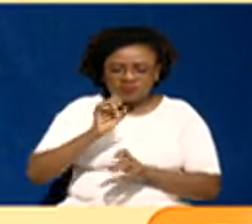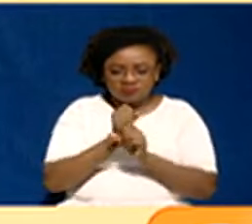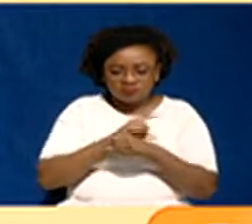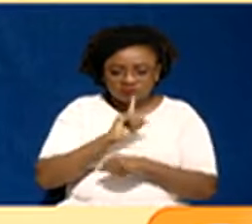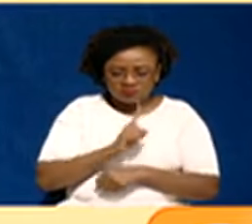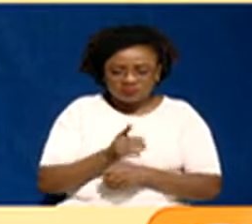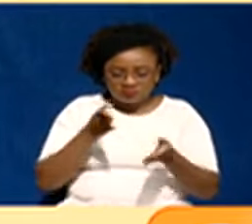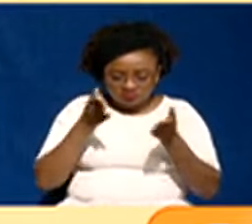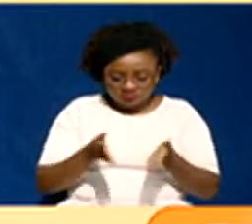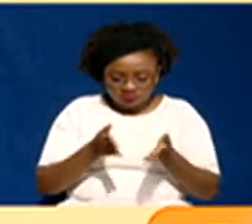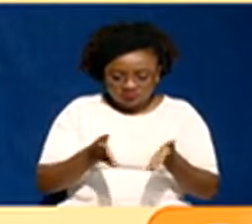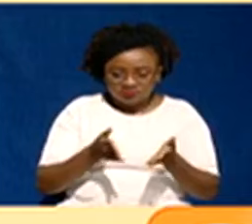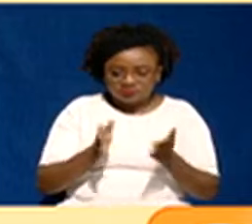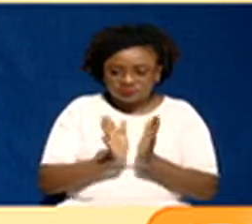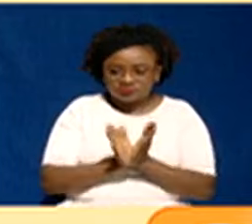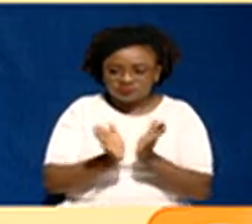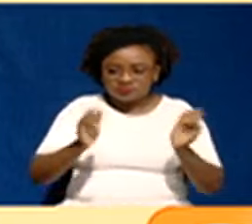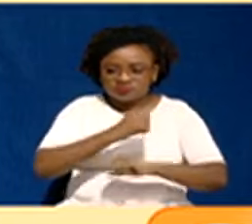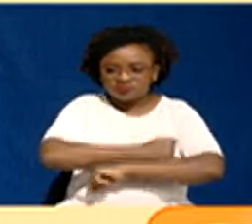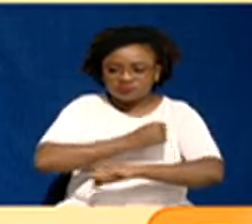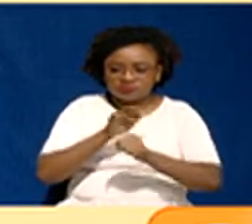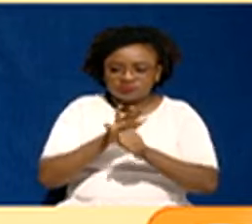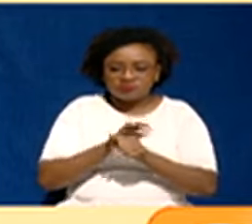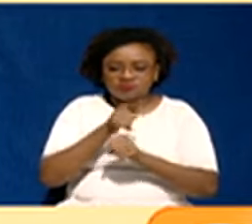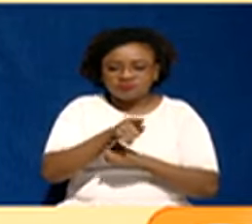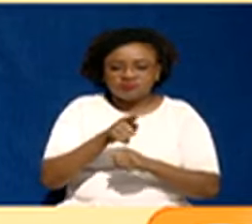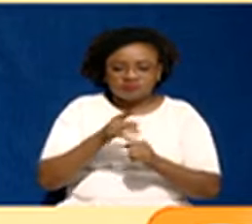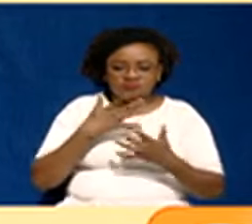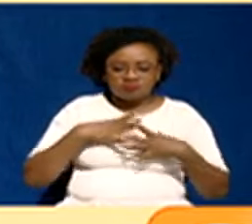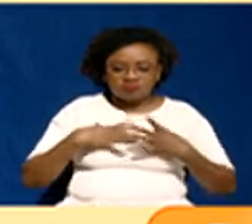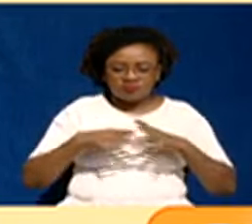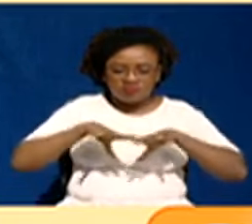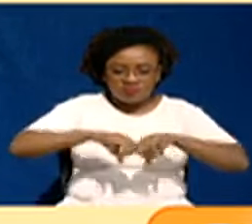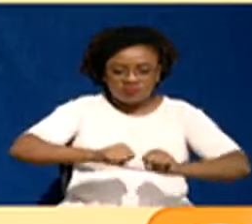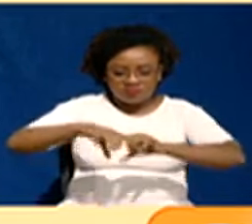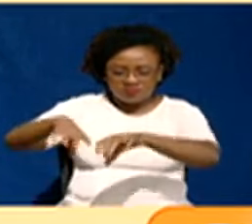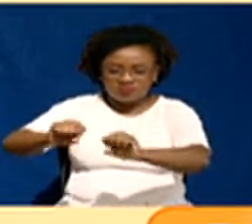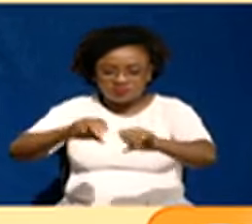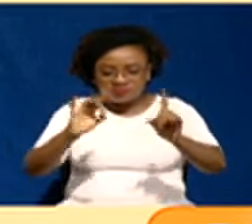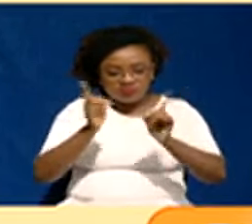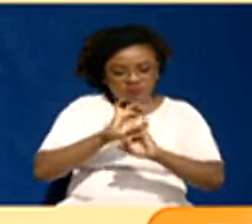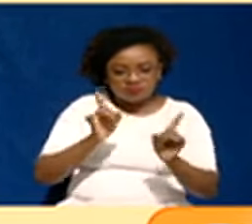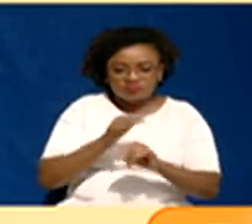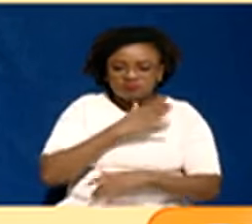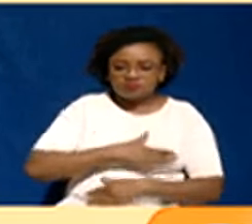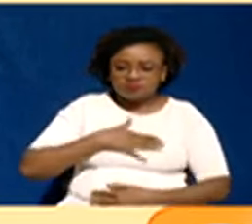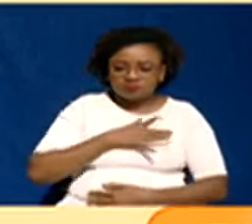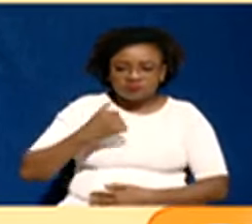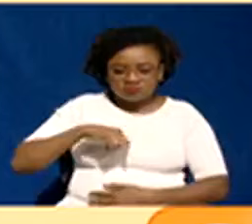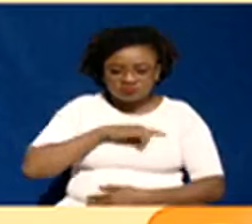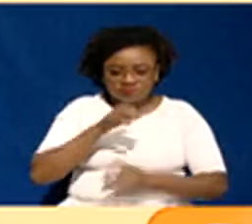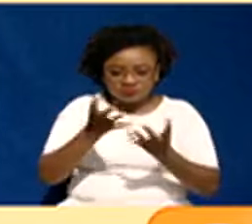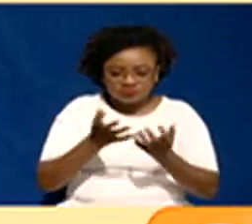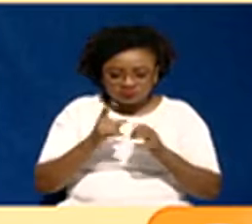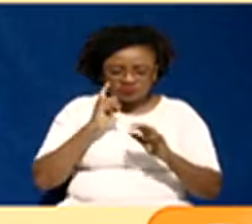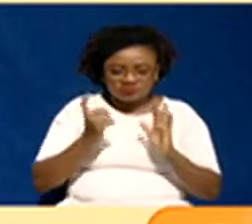existing, particularly in my public schools, is not encroached in any way. Kindly, can we identify the